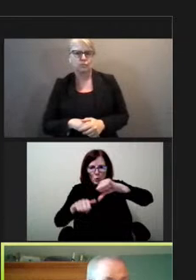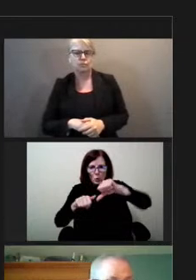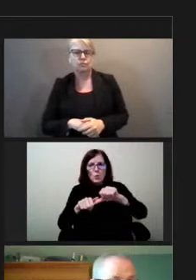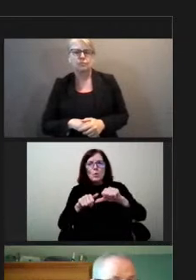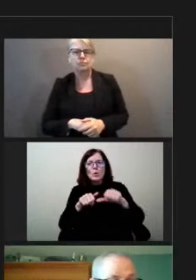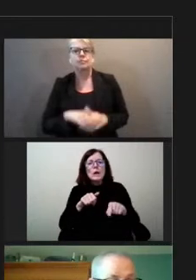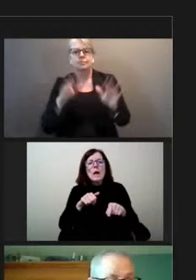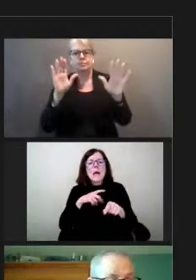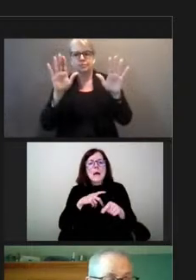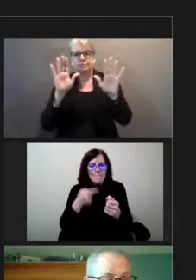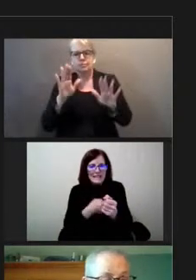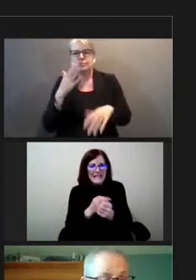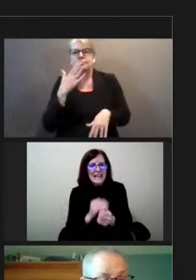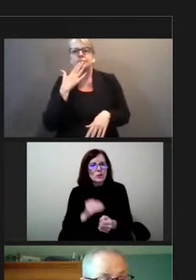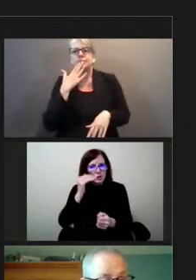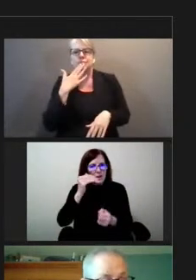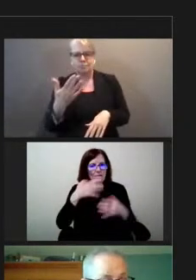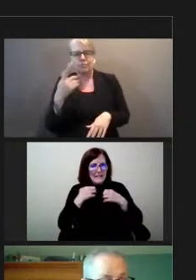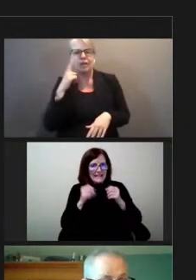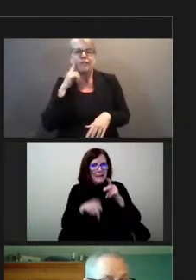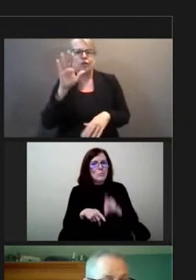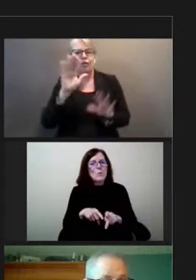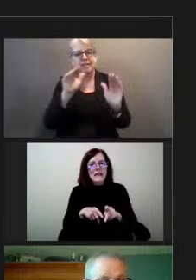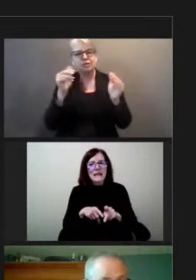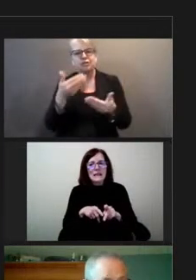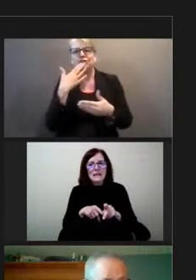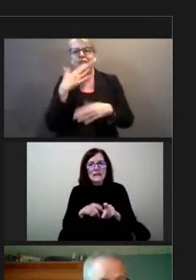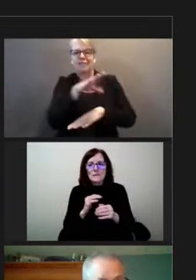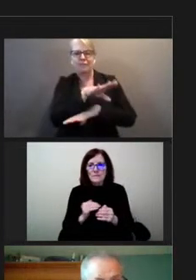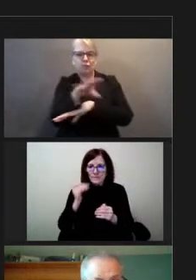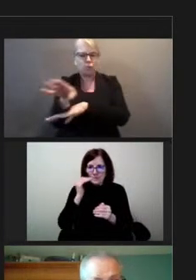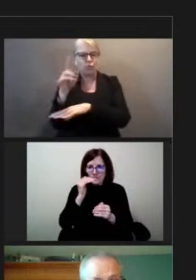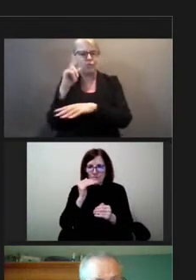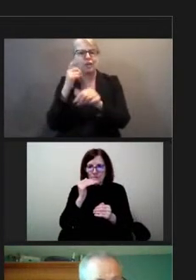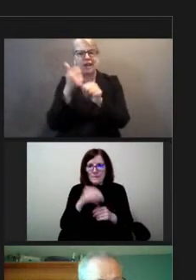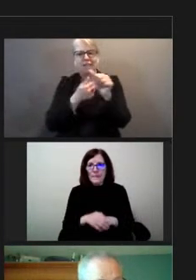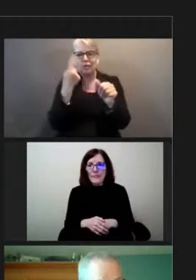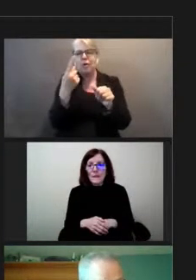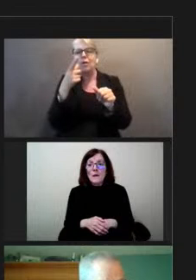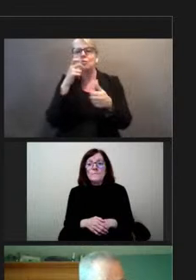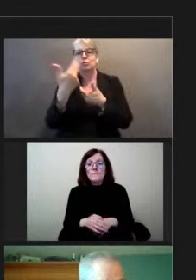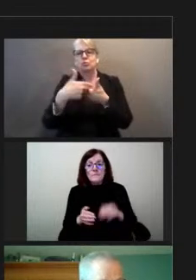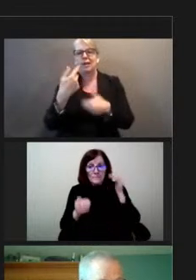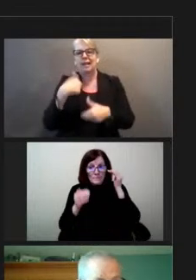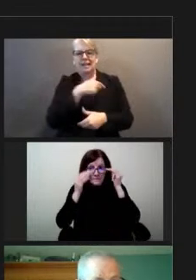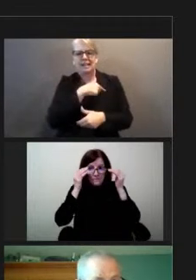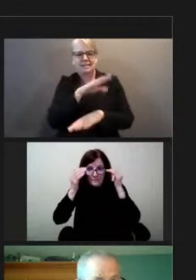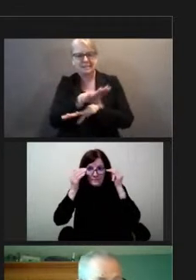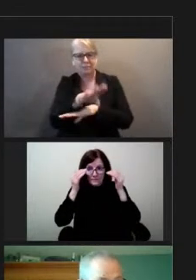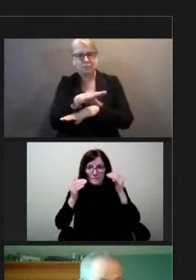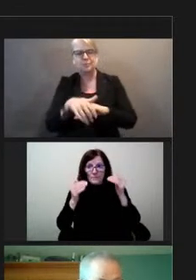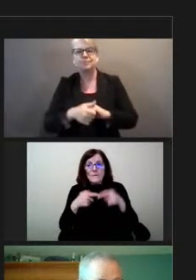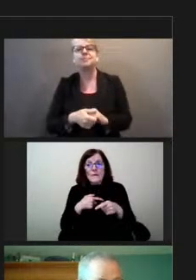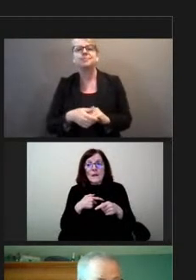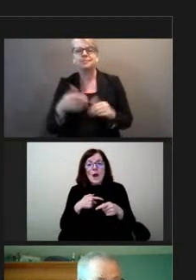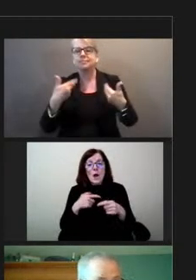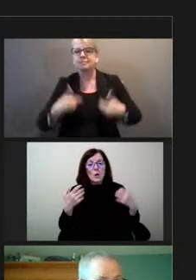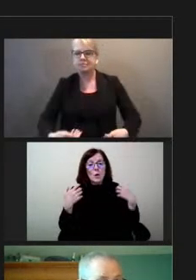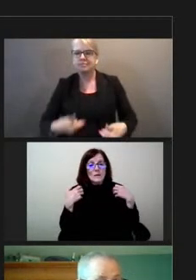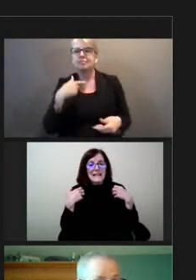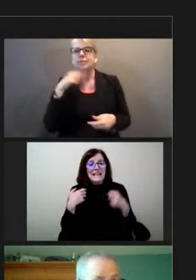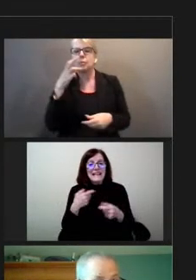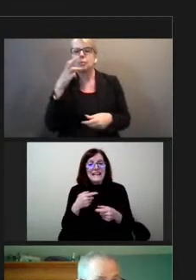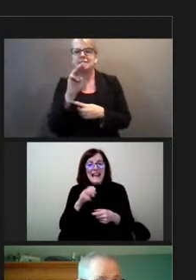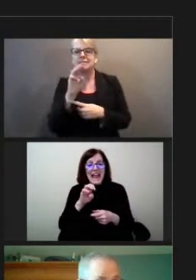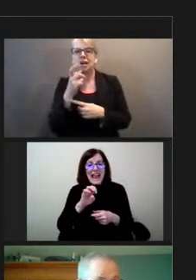Great. Thank you, Chair Eglai, for that introduction and good afternoon to everyone who's joining us here this afternoon. I am Brent Mulhoney, the Deputy